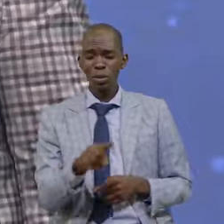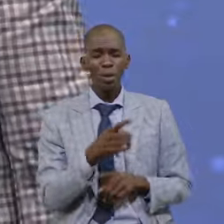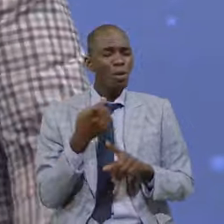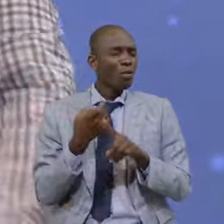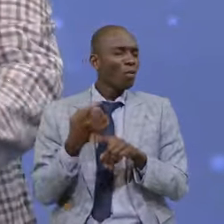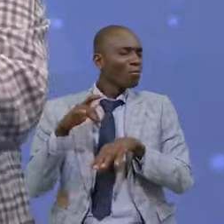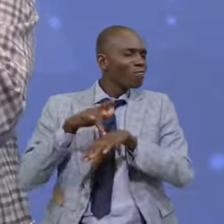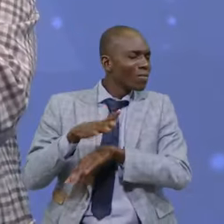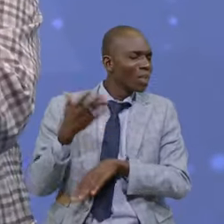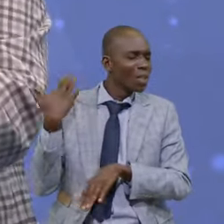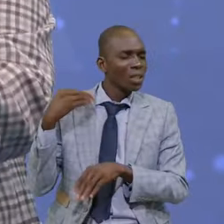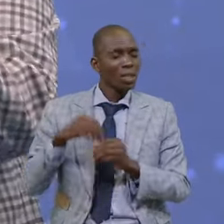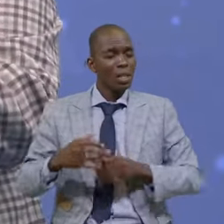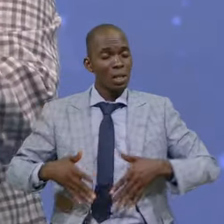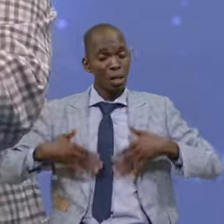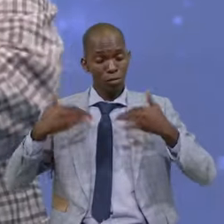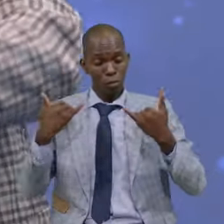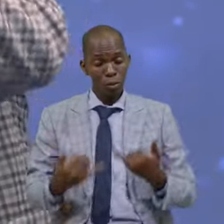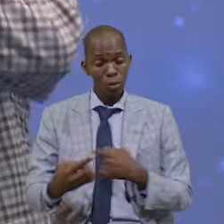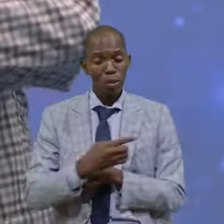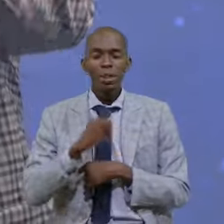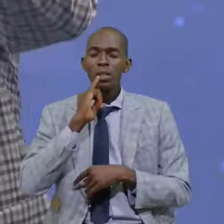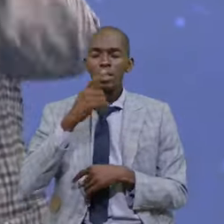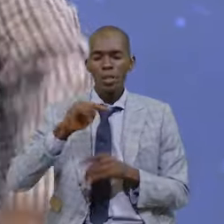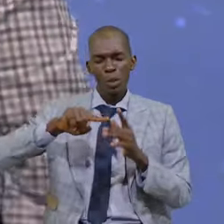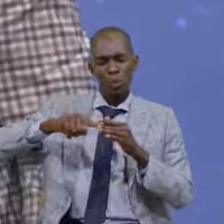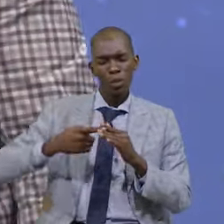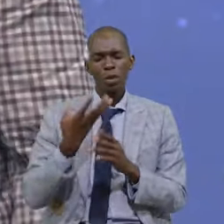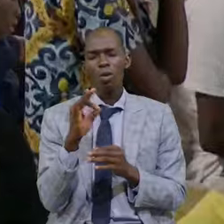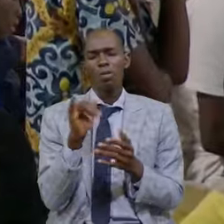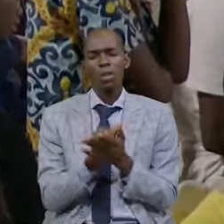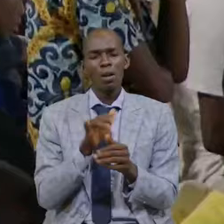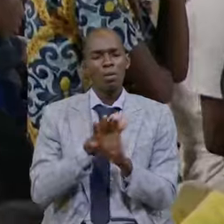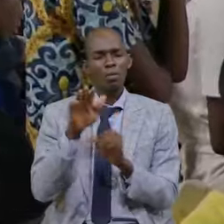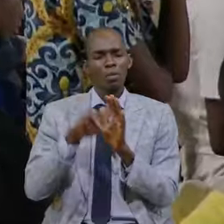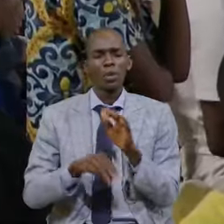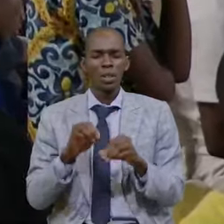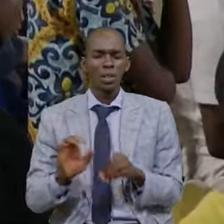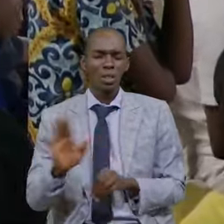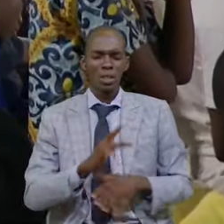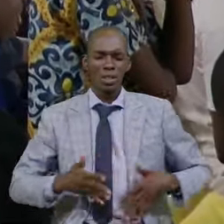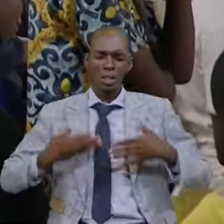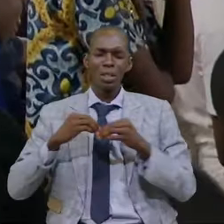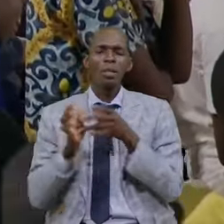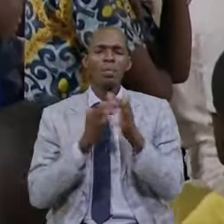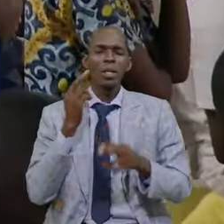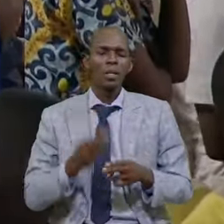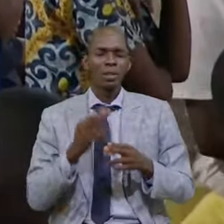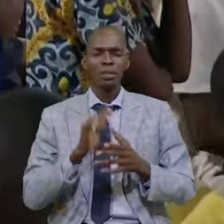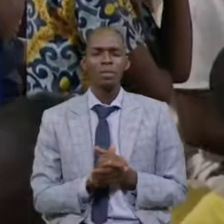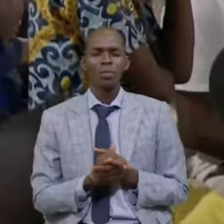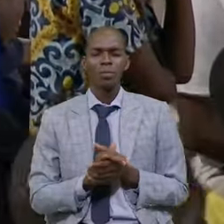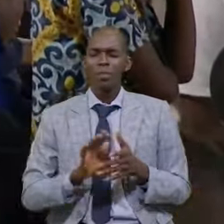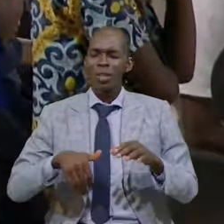in life, today is the beginning of fulfillment in their lives in Jesus' name. Confirm